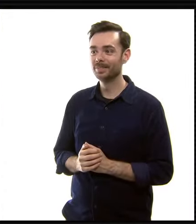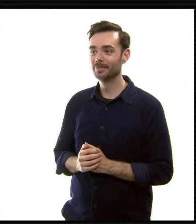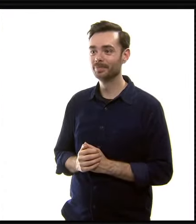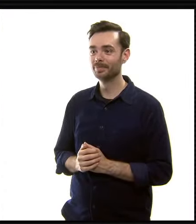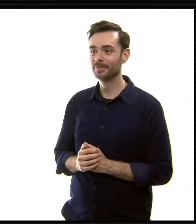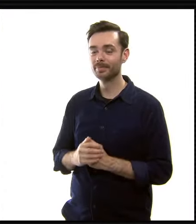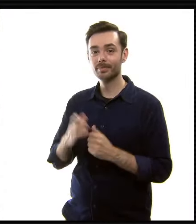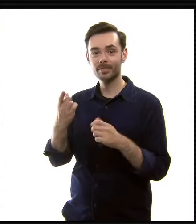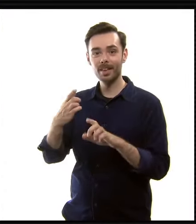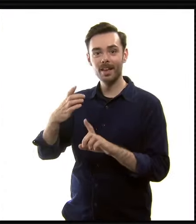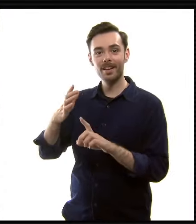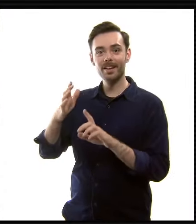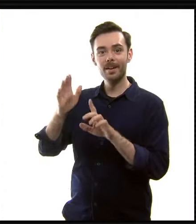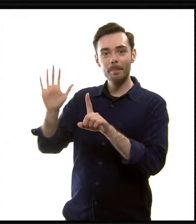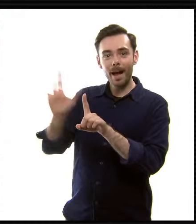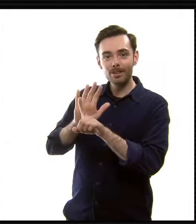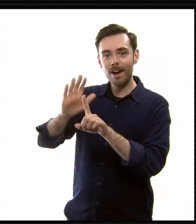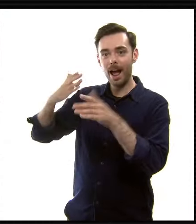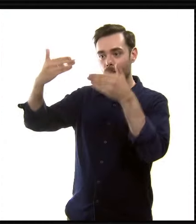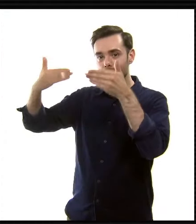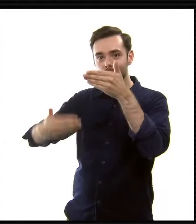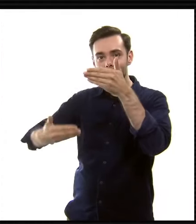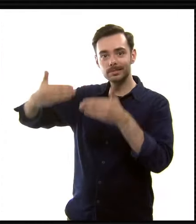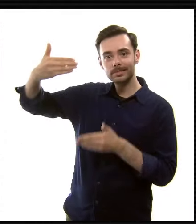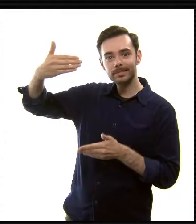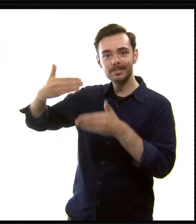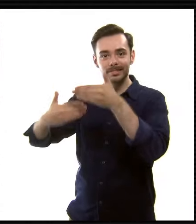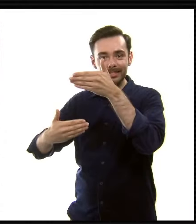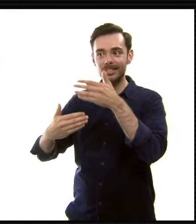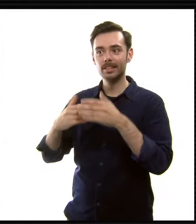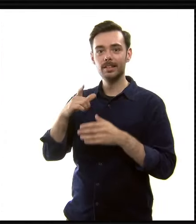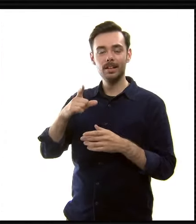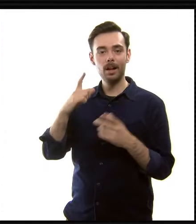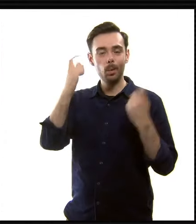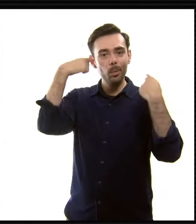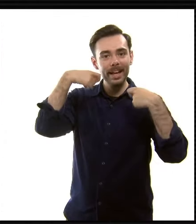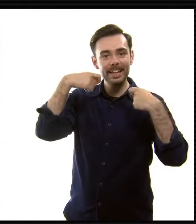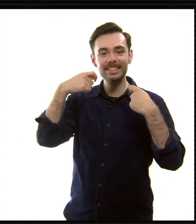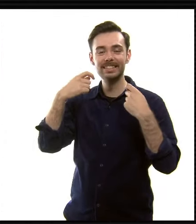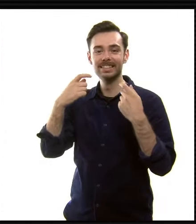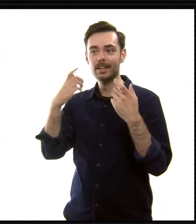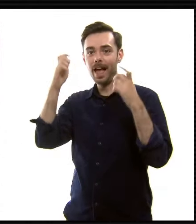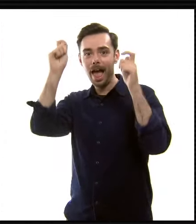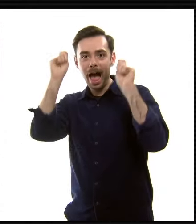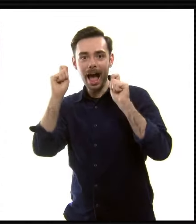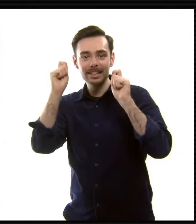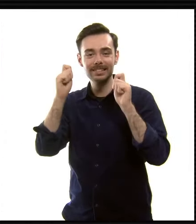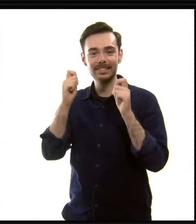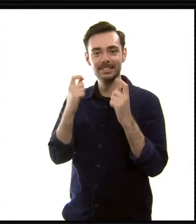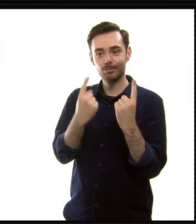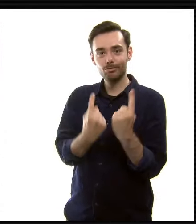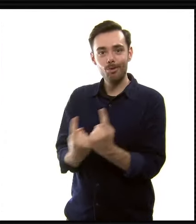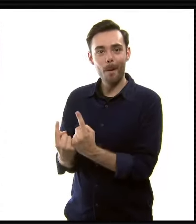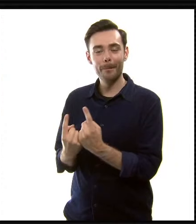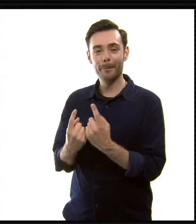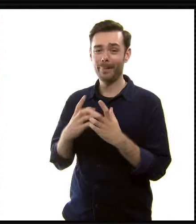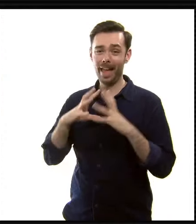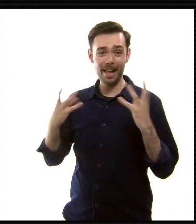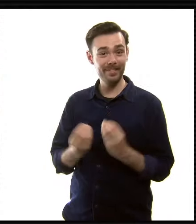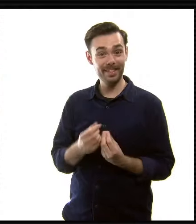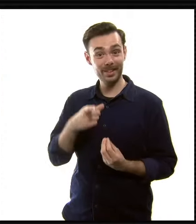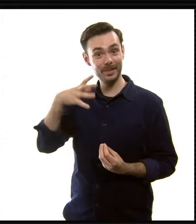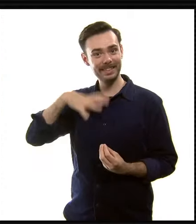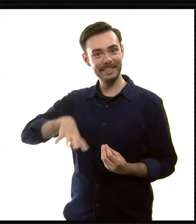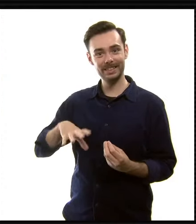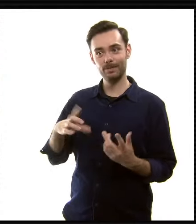It's got lights. It's got props. It's got wigs, hats, makeup. Just yeah, everything that you could possibly need. Yeah, the graphic